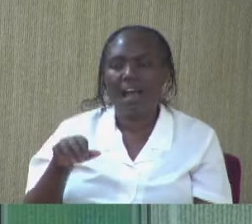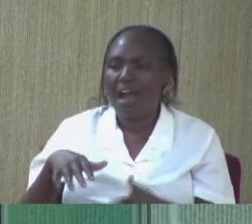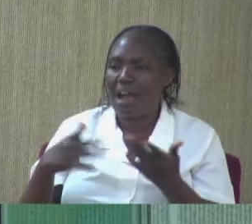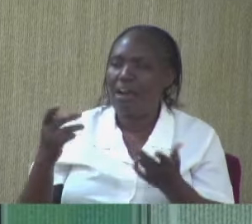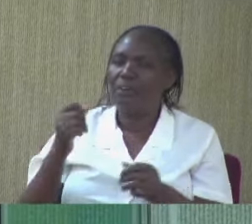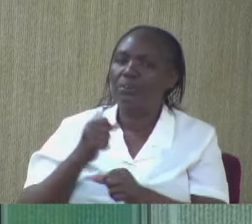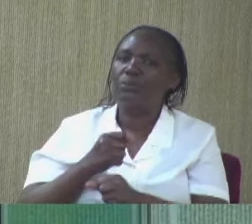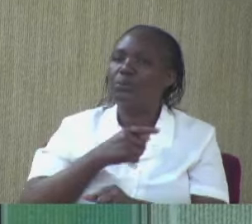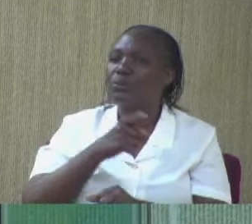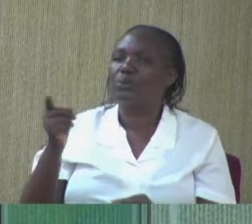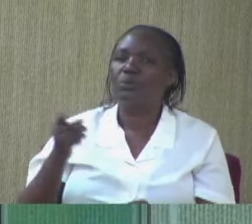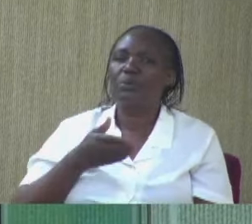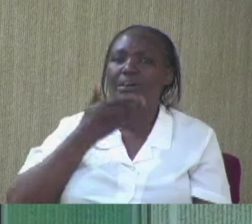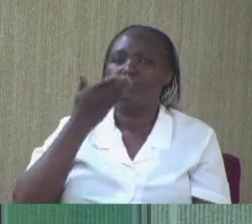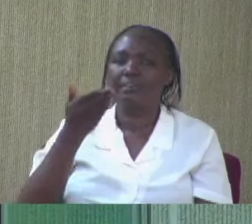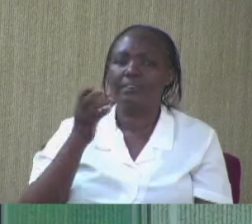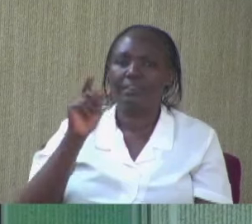that?